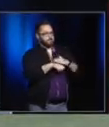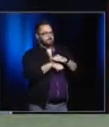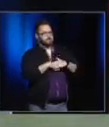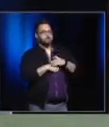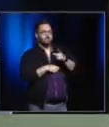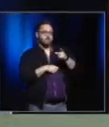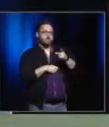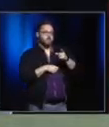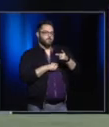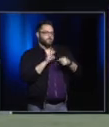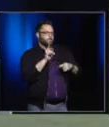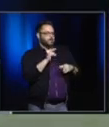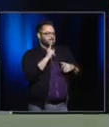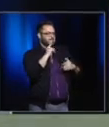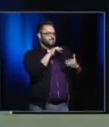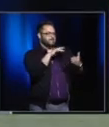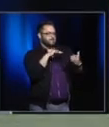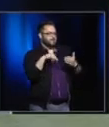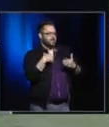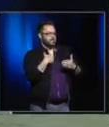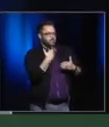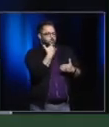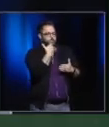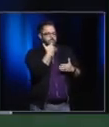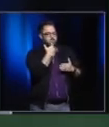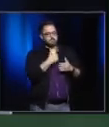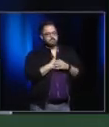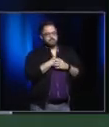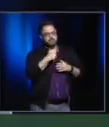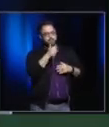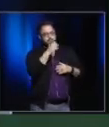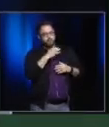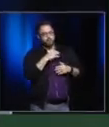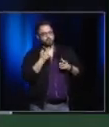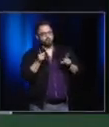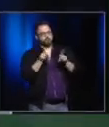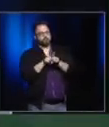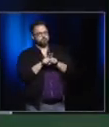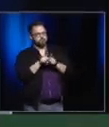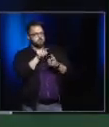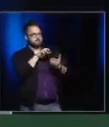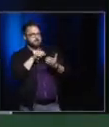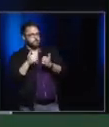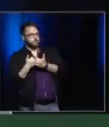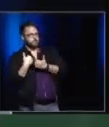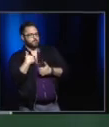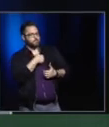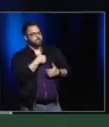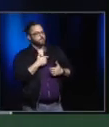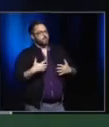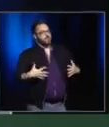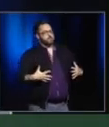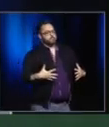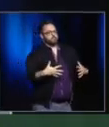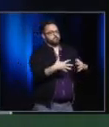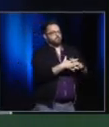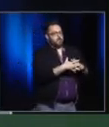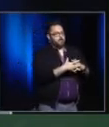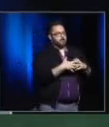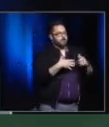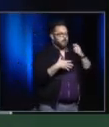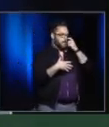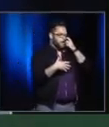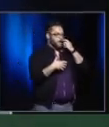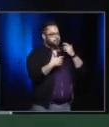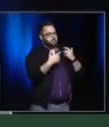on progesterone. Emma Carroll was involved in this work, and we found that they were pregnant at a rate you would expect, so one calf